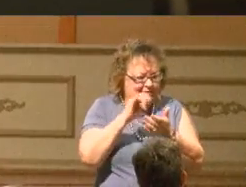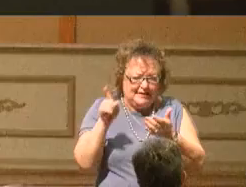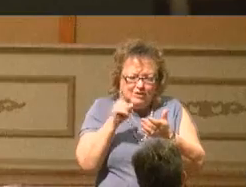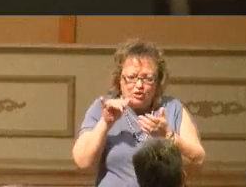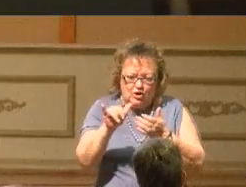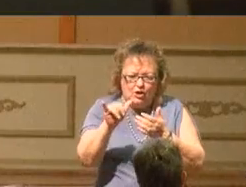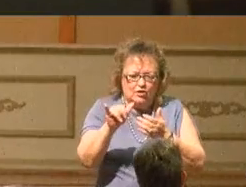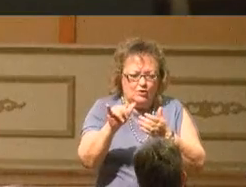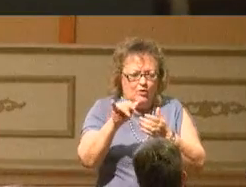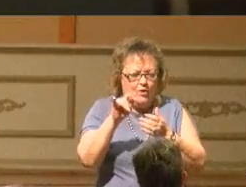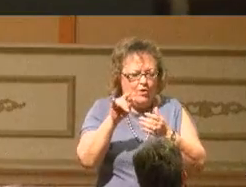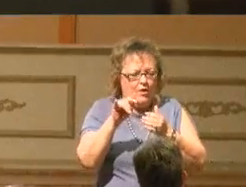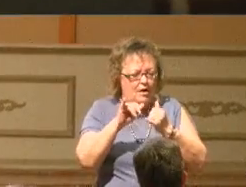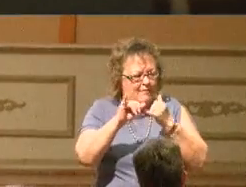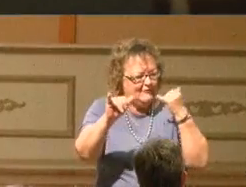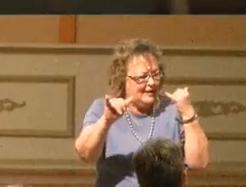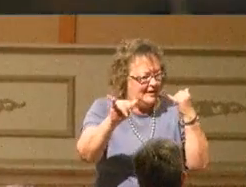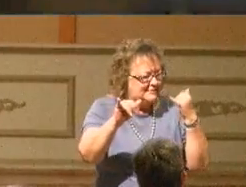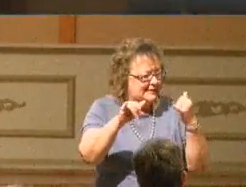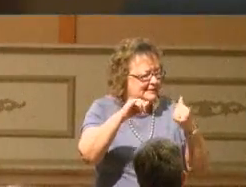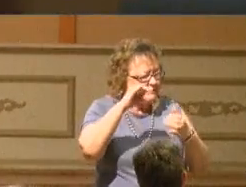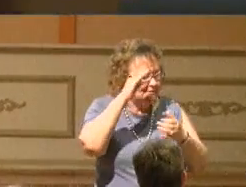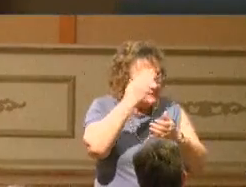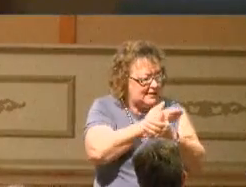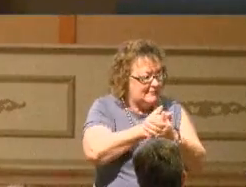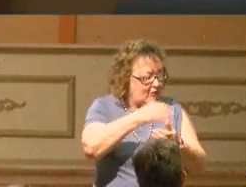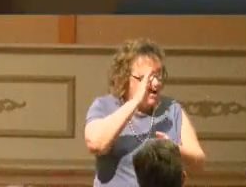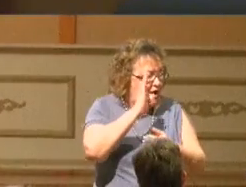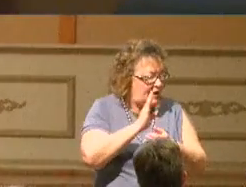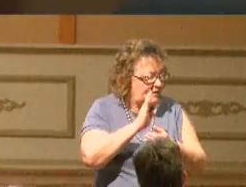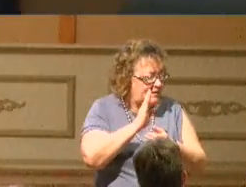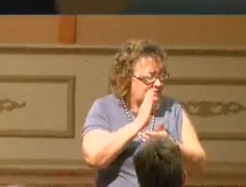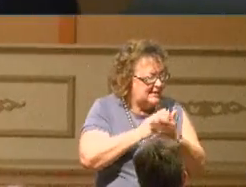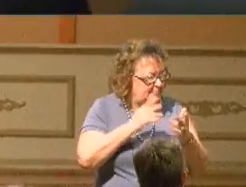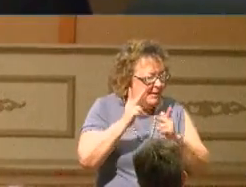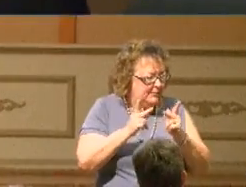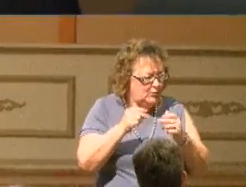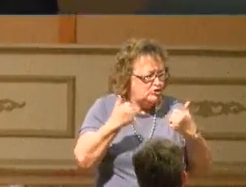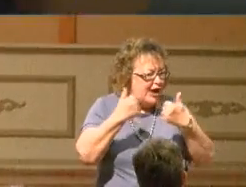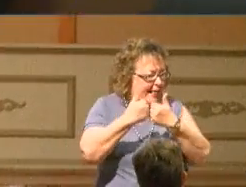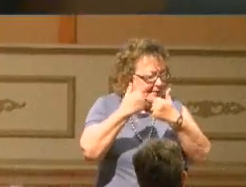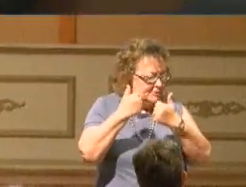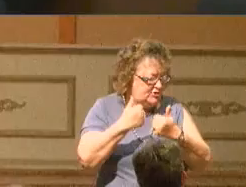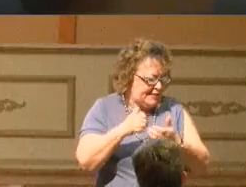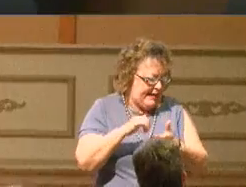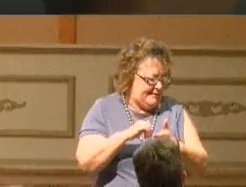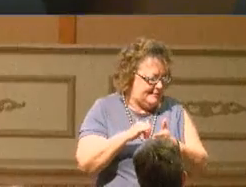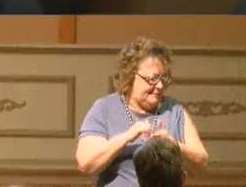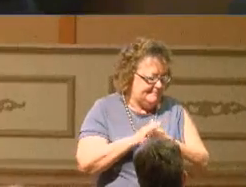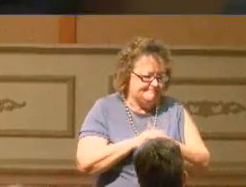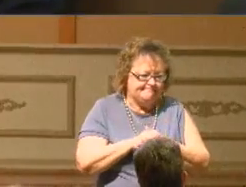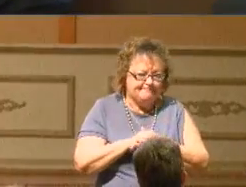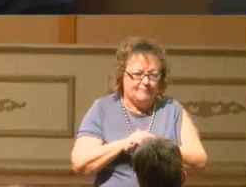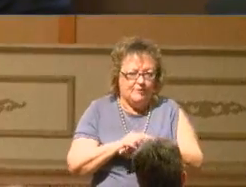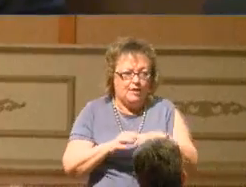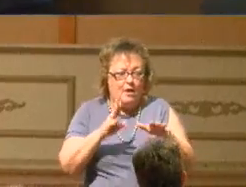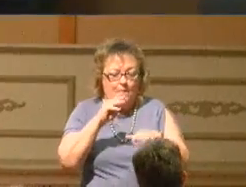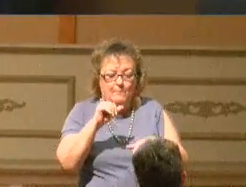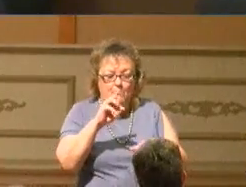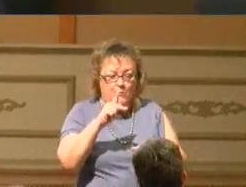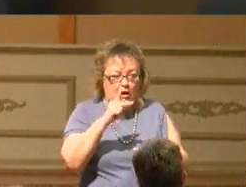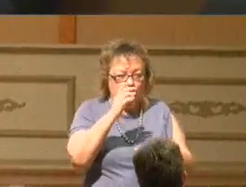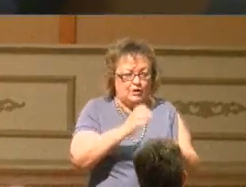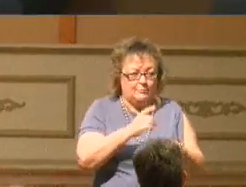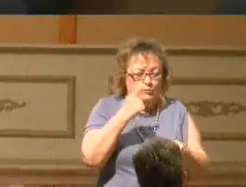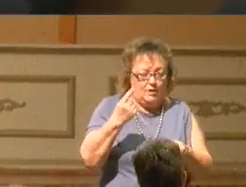everlasting Son of God, the only begotten Son of God. Some people challenge that. May I remind you, Mark chapter 1, verse 1 says,